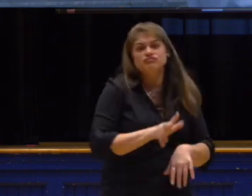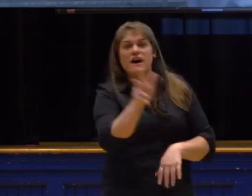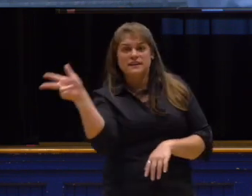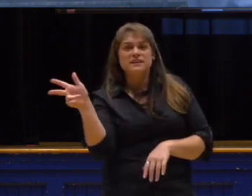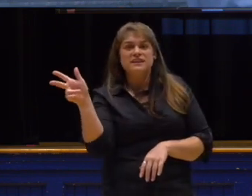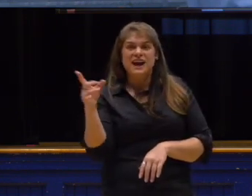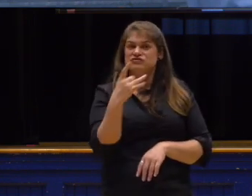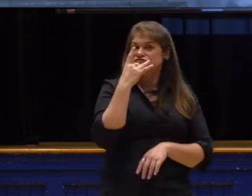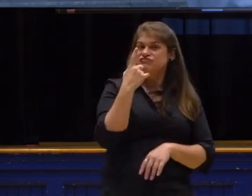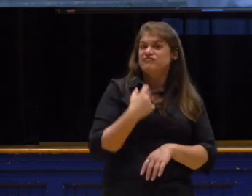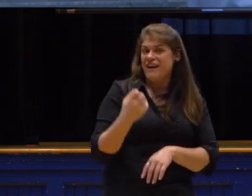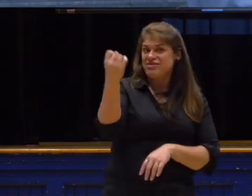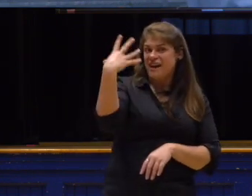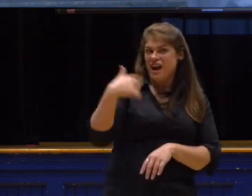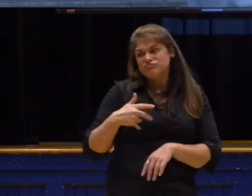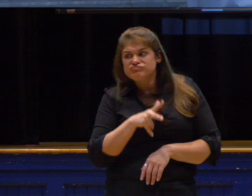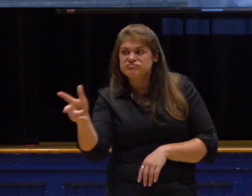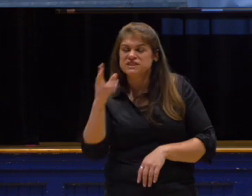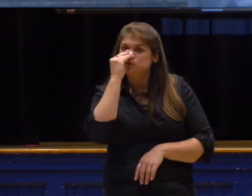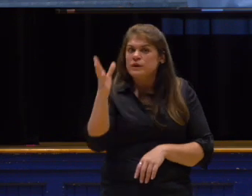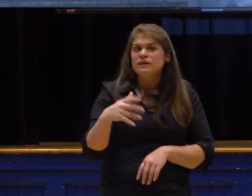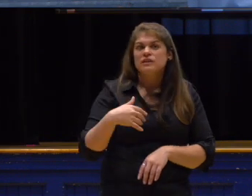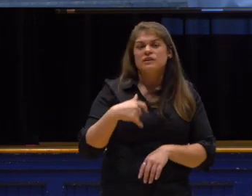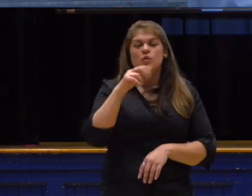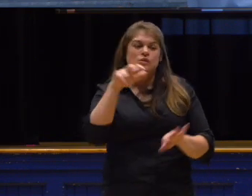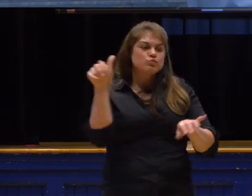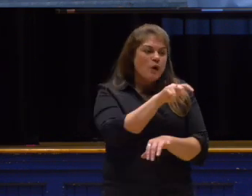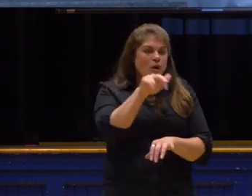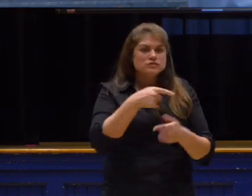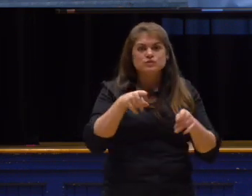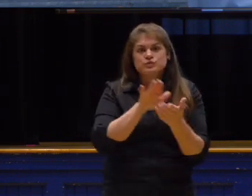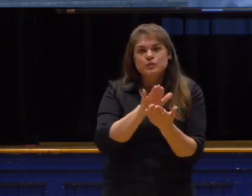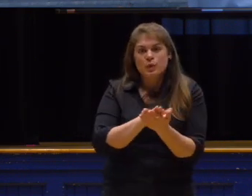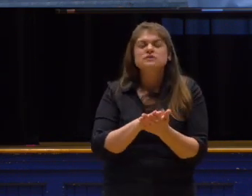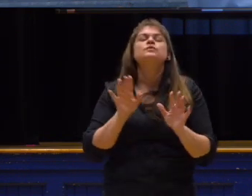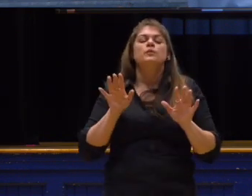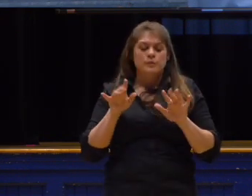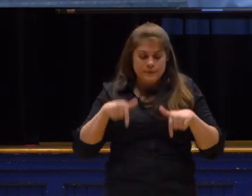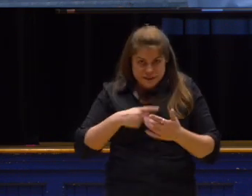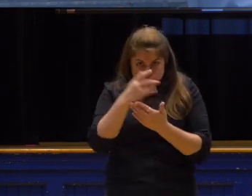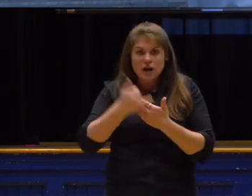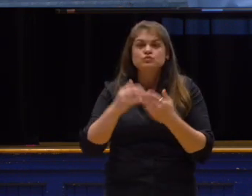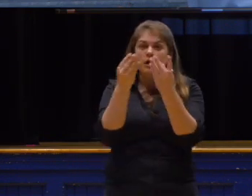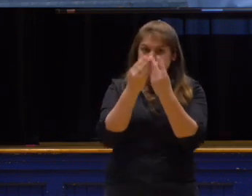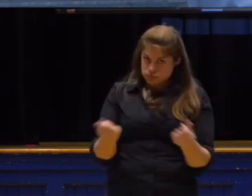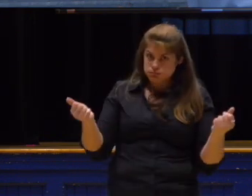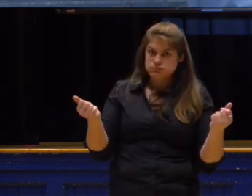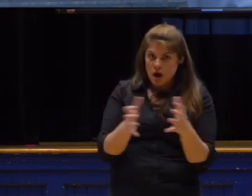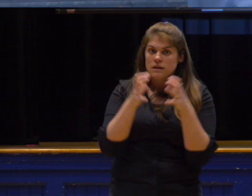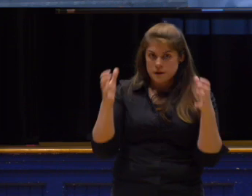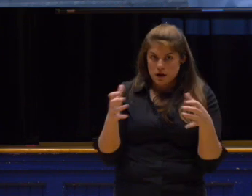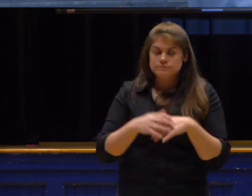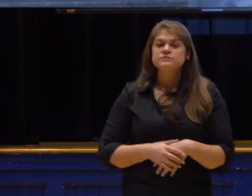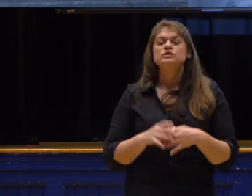red lights, and people are crossing, especially during school periods. So this is going to address a lot of that. And the last item